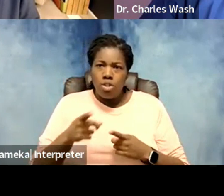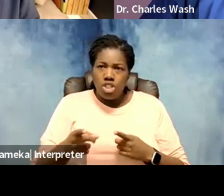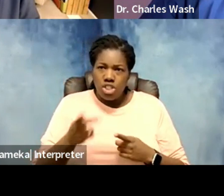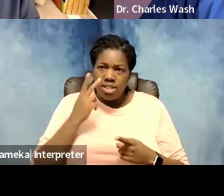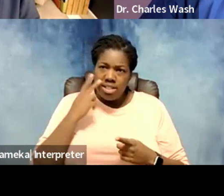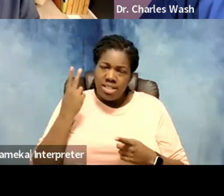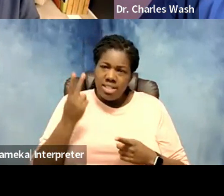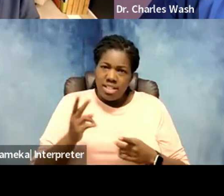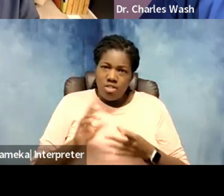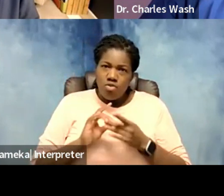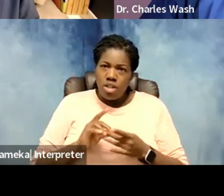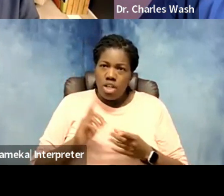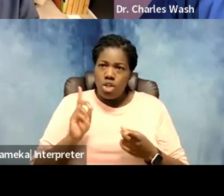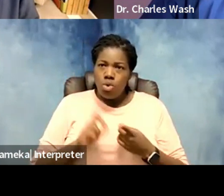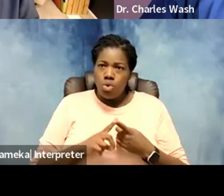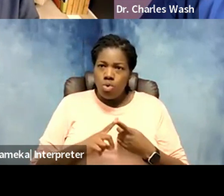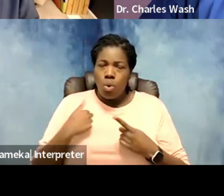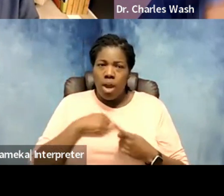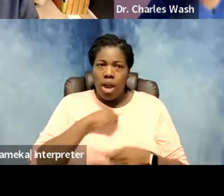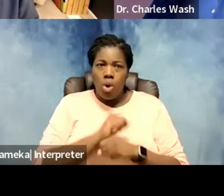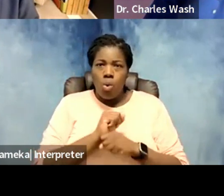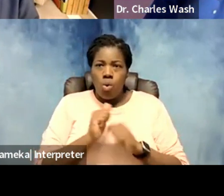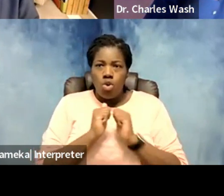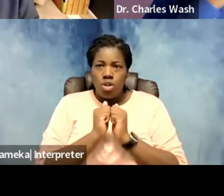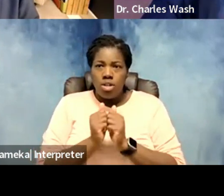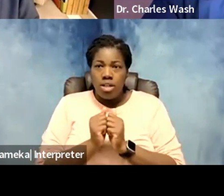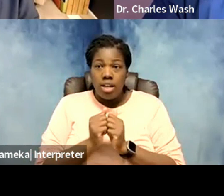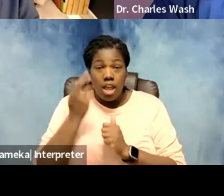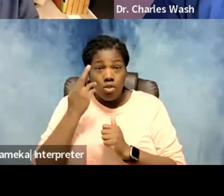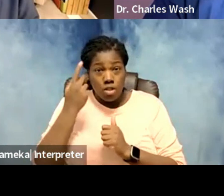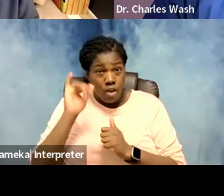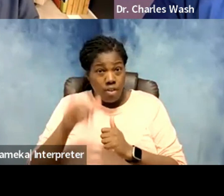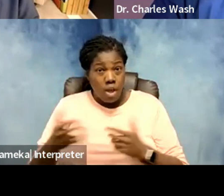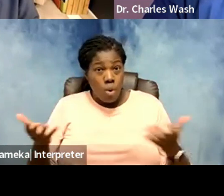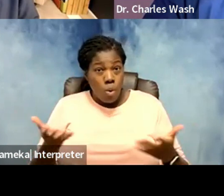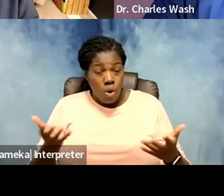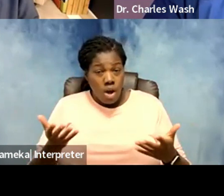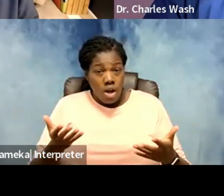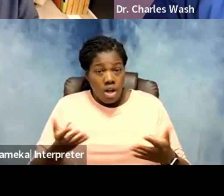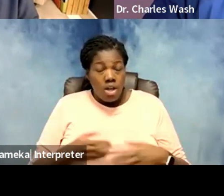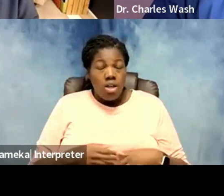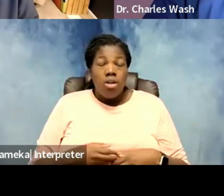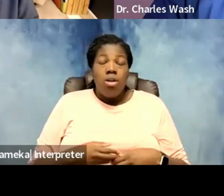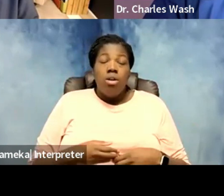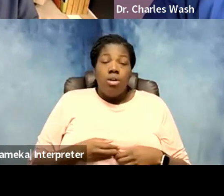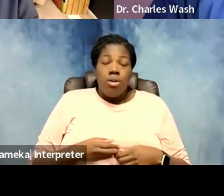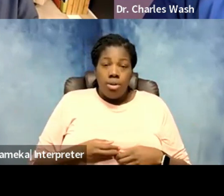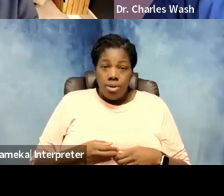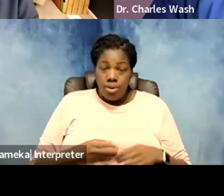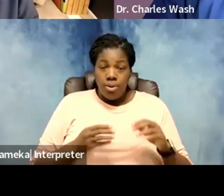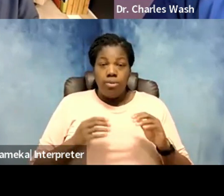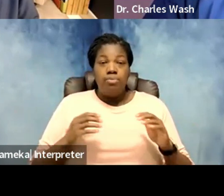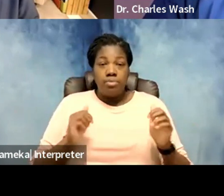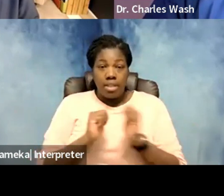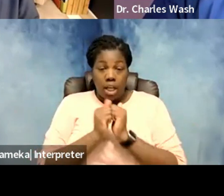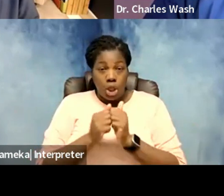seen as a result of our work together. And the reason for that is because my hope is that collectively